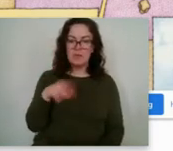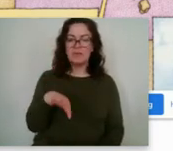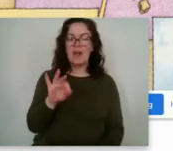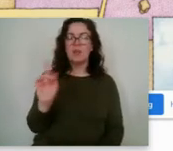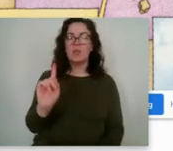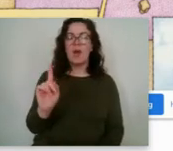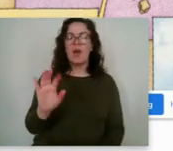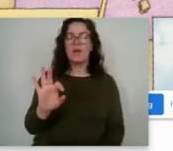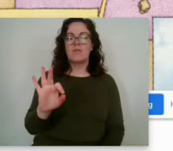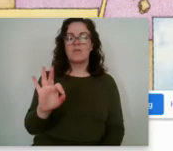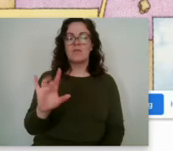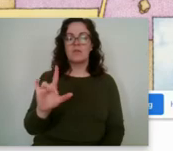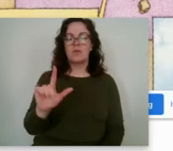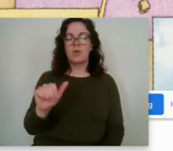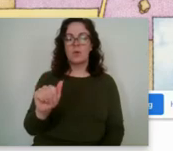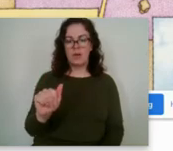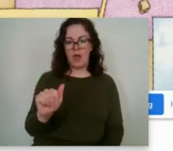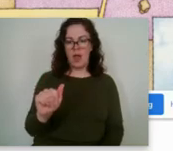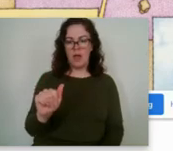in Florida.